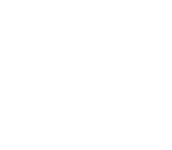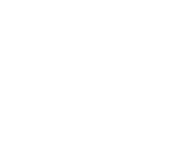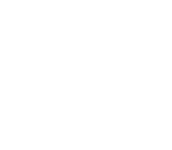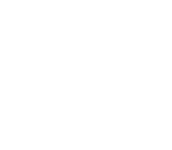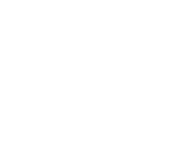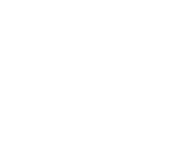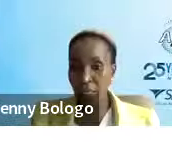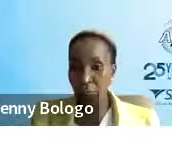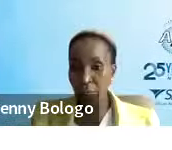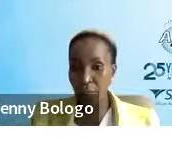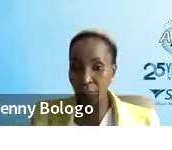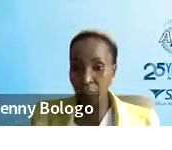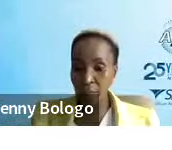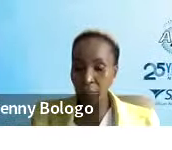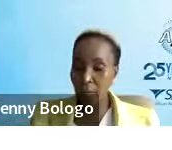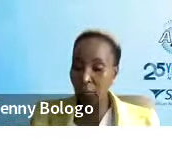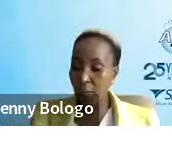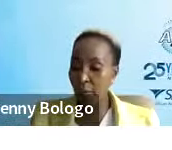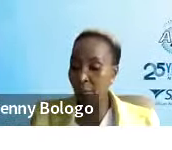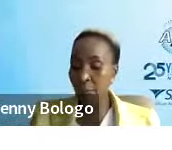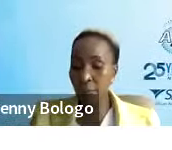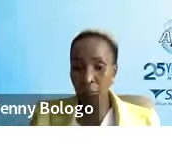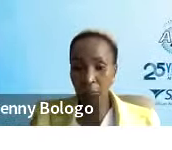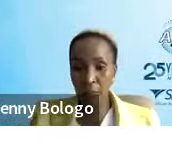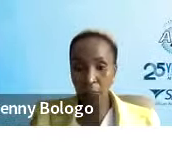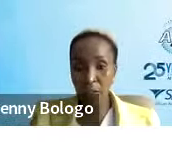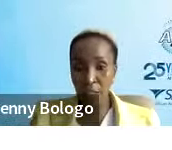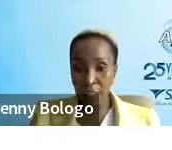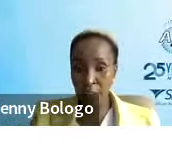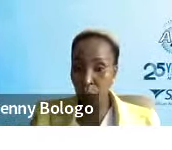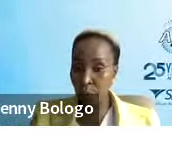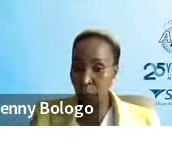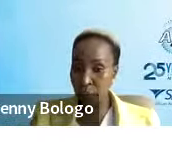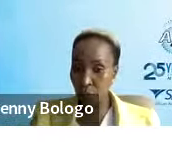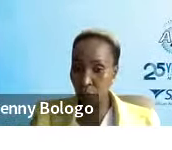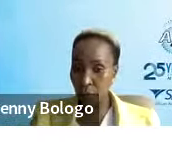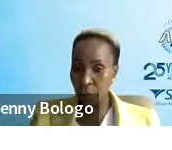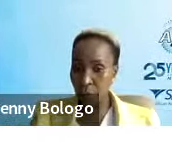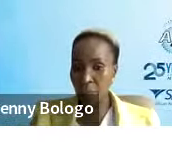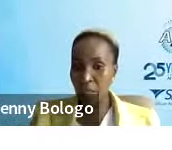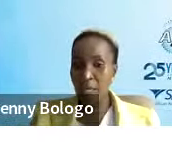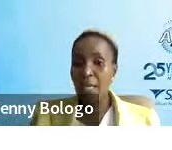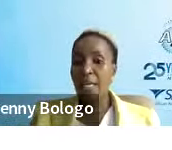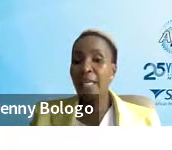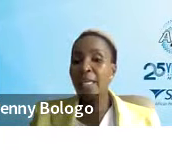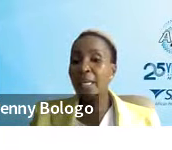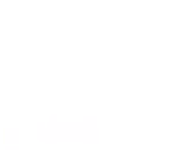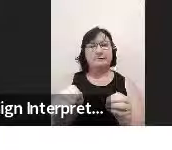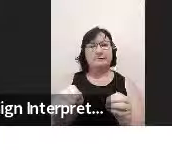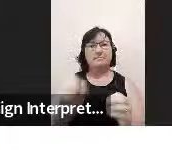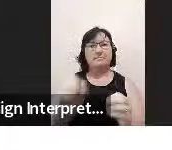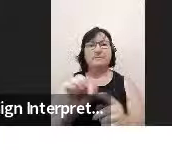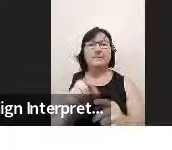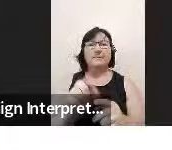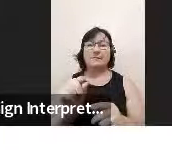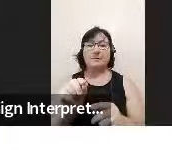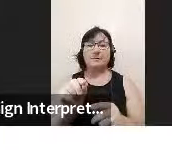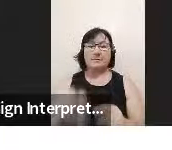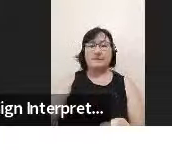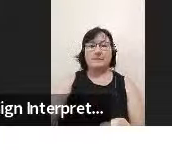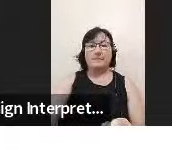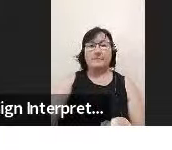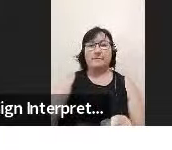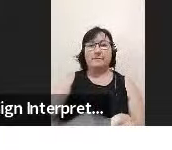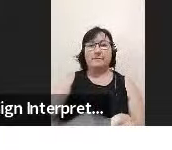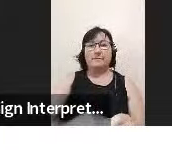the investors that may have been interested in doing business with them. And again, they requested to have